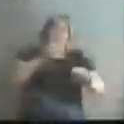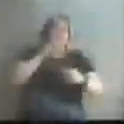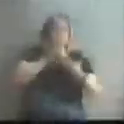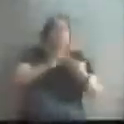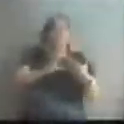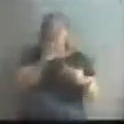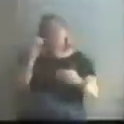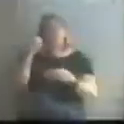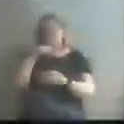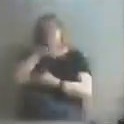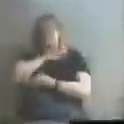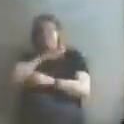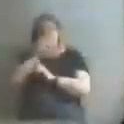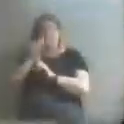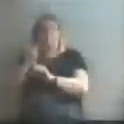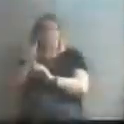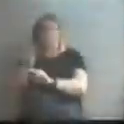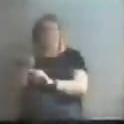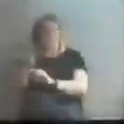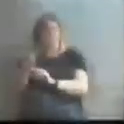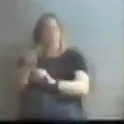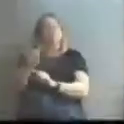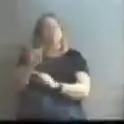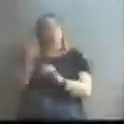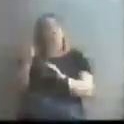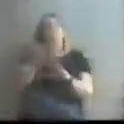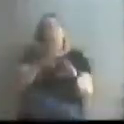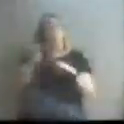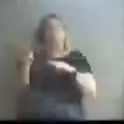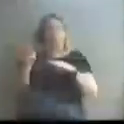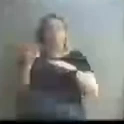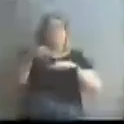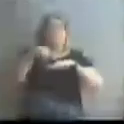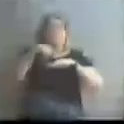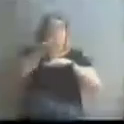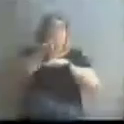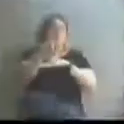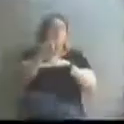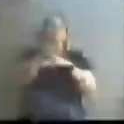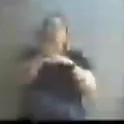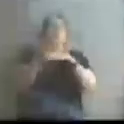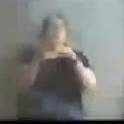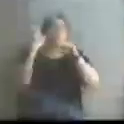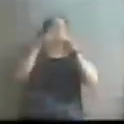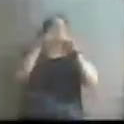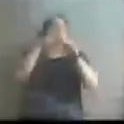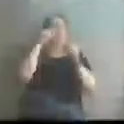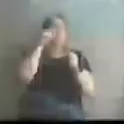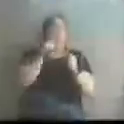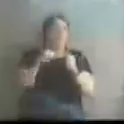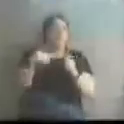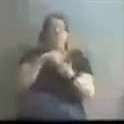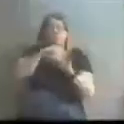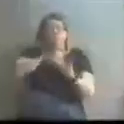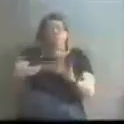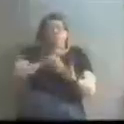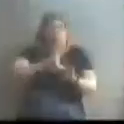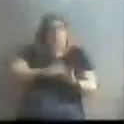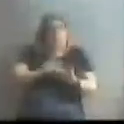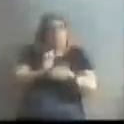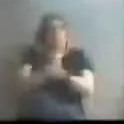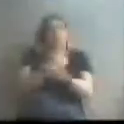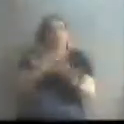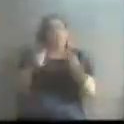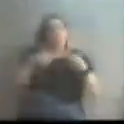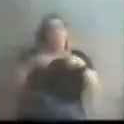for staff, average daily attendance. Our behavioral referrals are up, but remember, we're recording everything